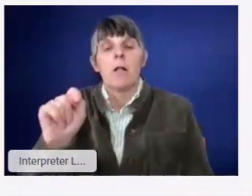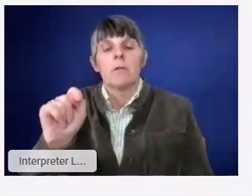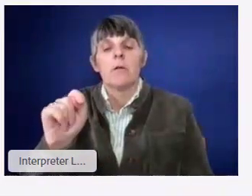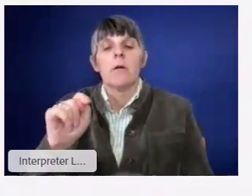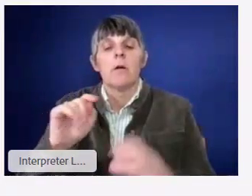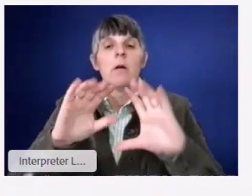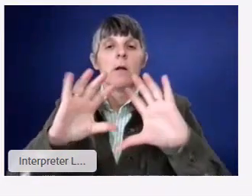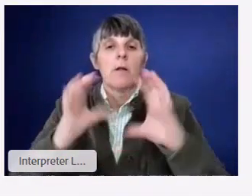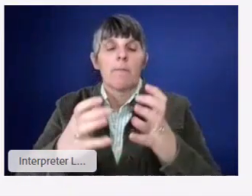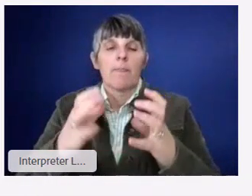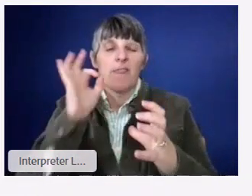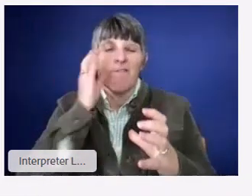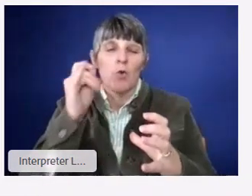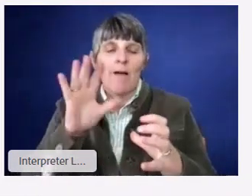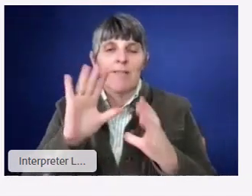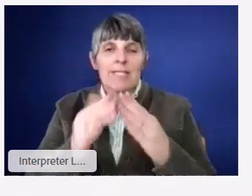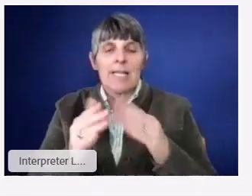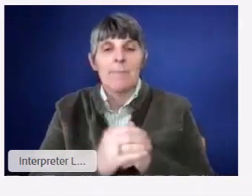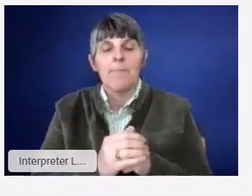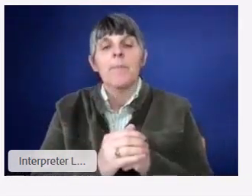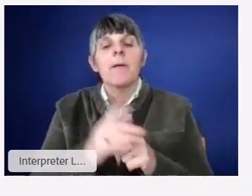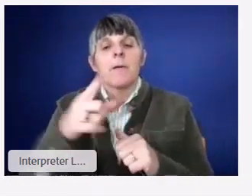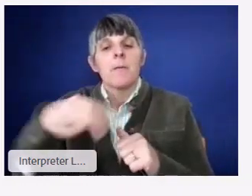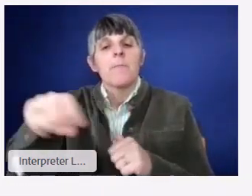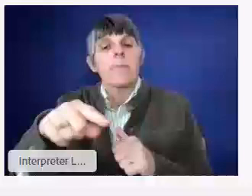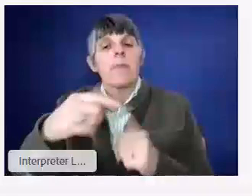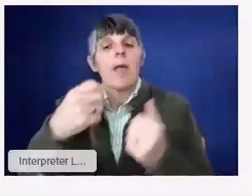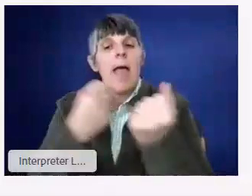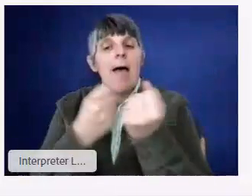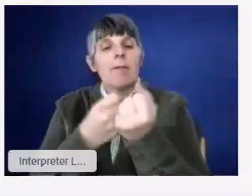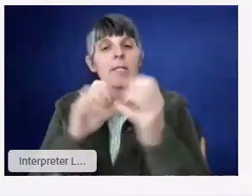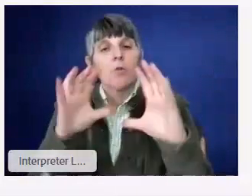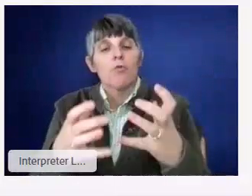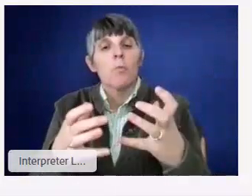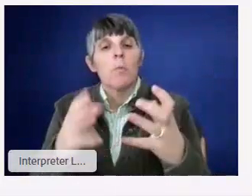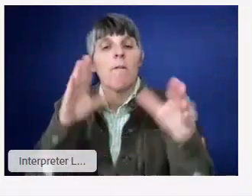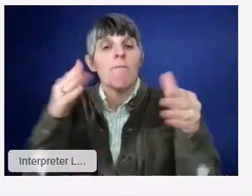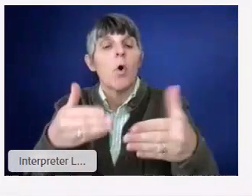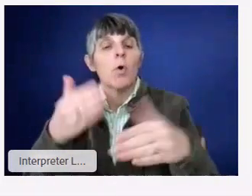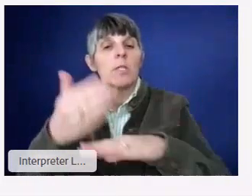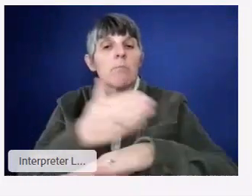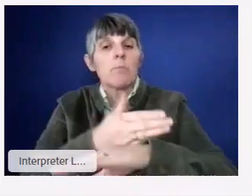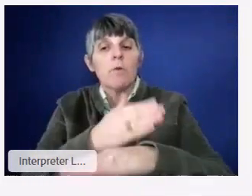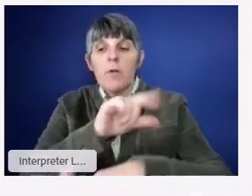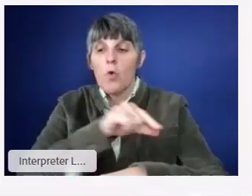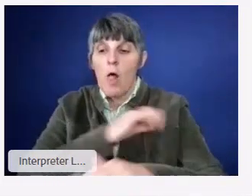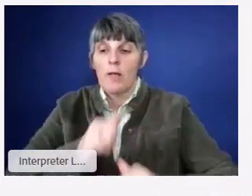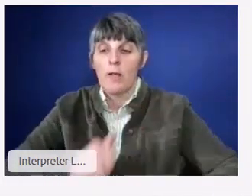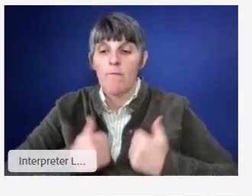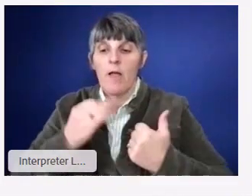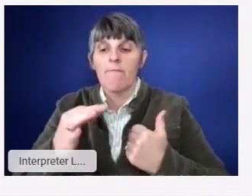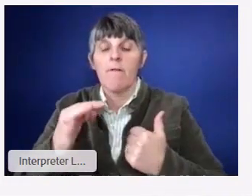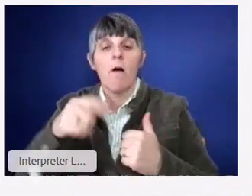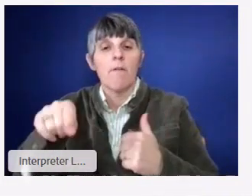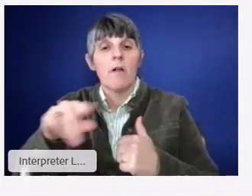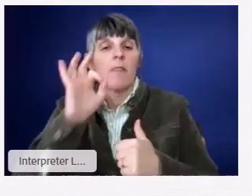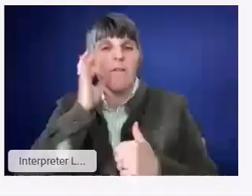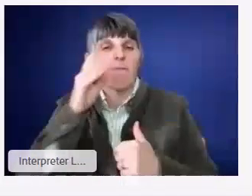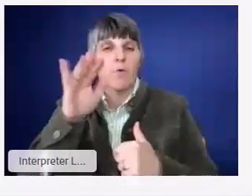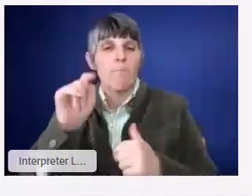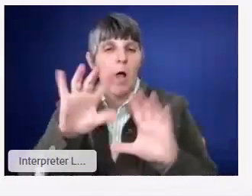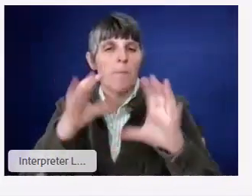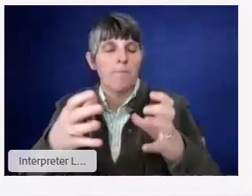as Fruit of the City. The Fruit Belt Coalition is an advocacy organization focused on improving the quality of life of the Fruit Belt neighborhood and beyond.